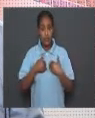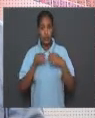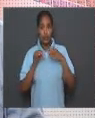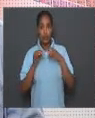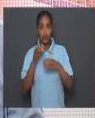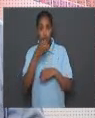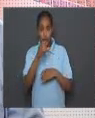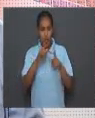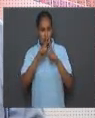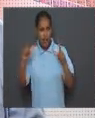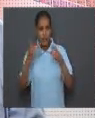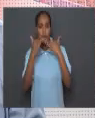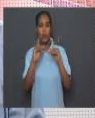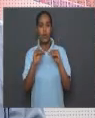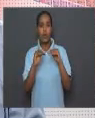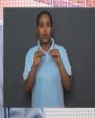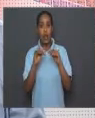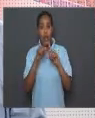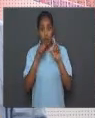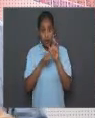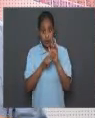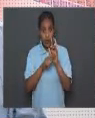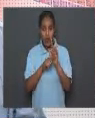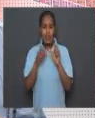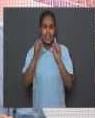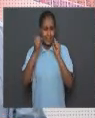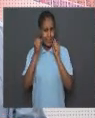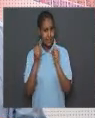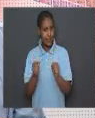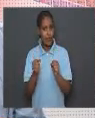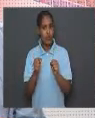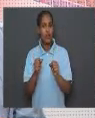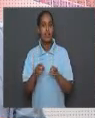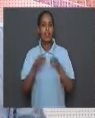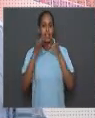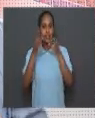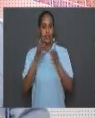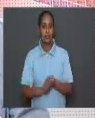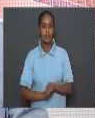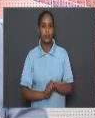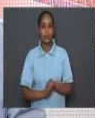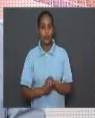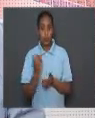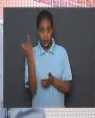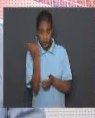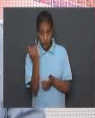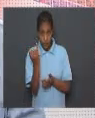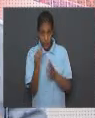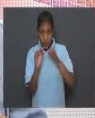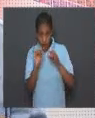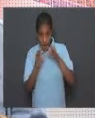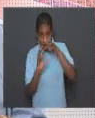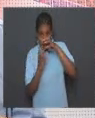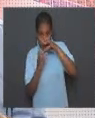solution with the large amount of ions in it would have a strong current strength. If you drew a light bulb